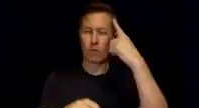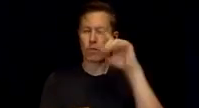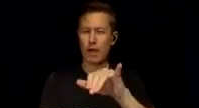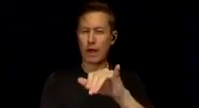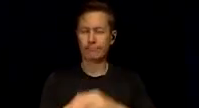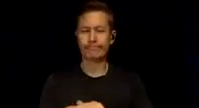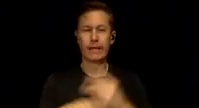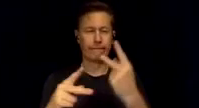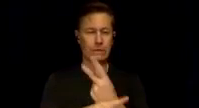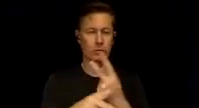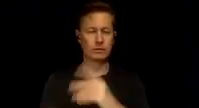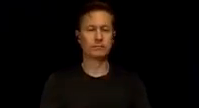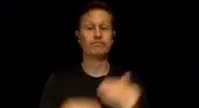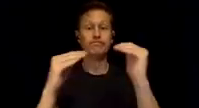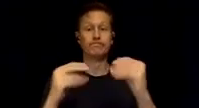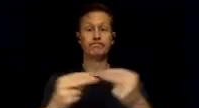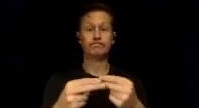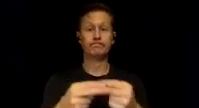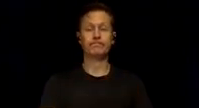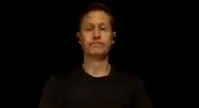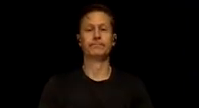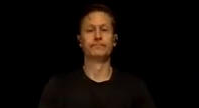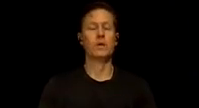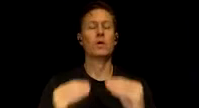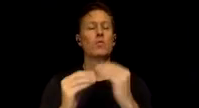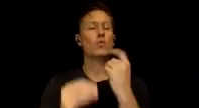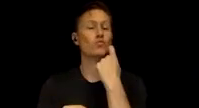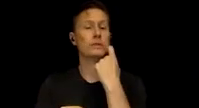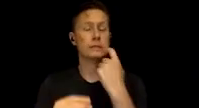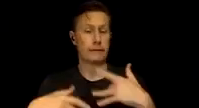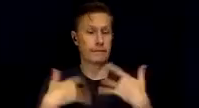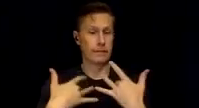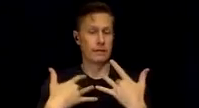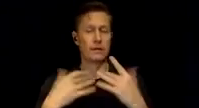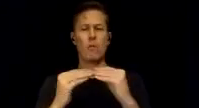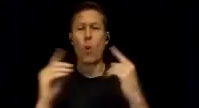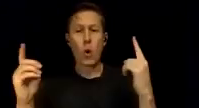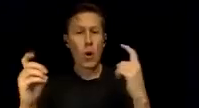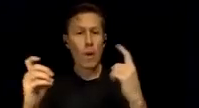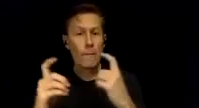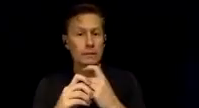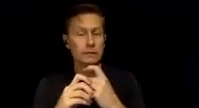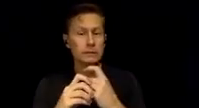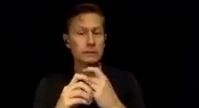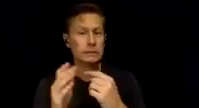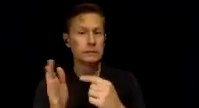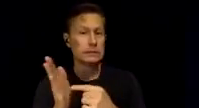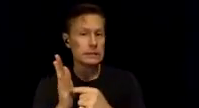So next slide, please. A more recent and even more complex example than Landers was